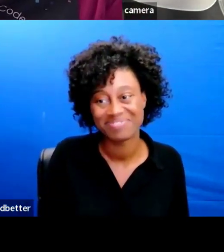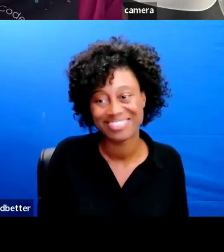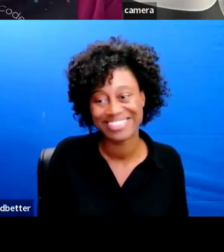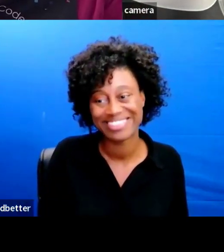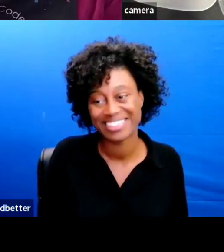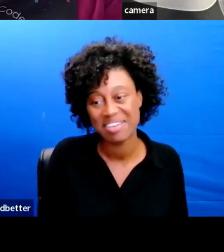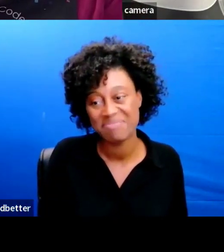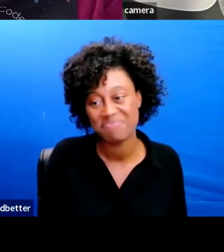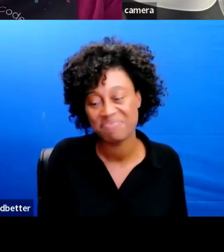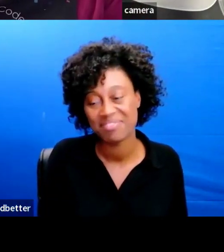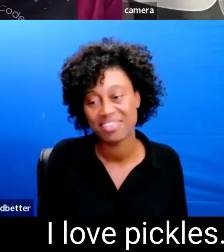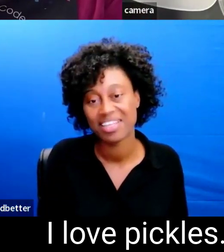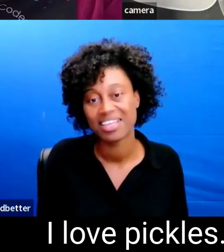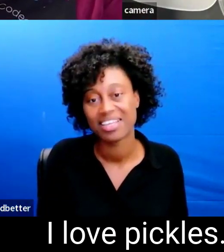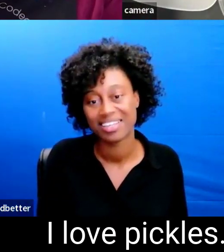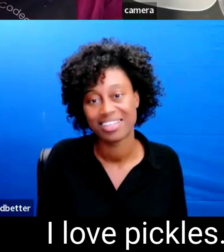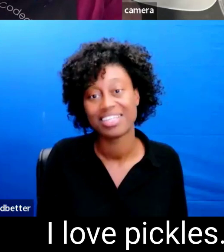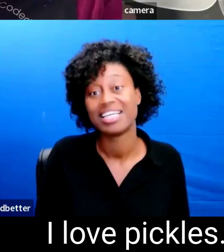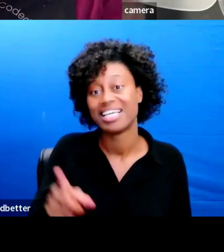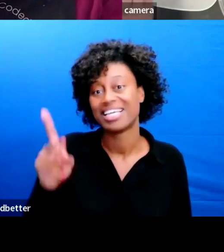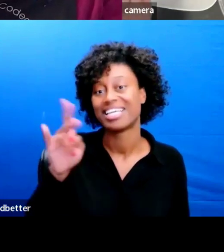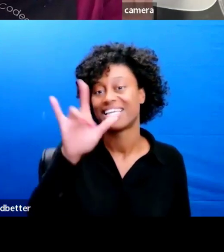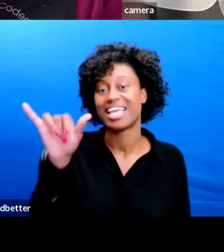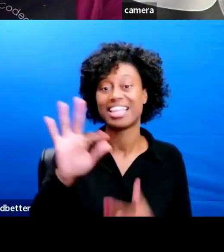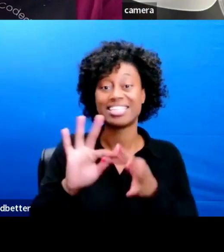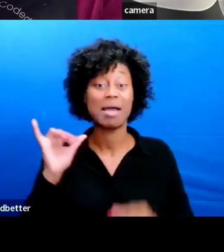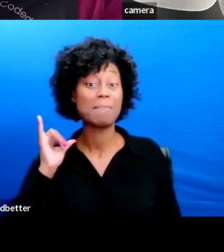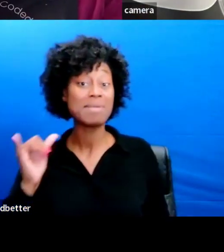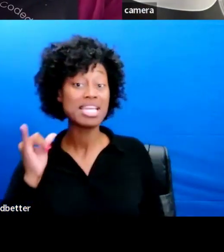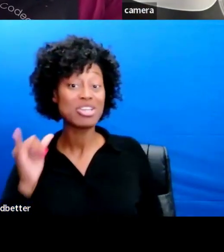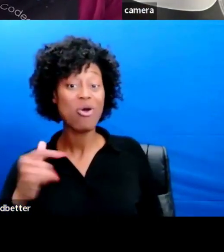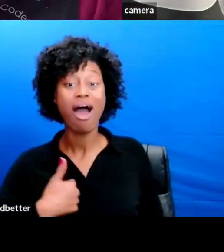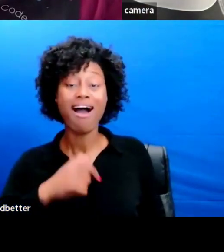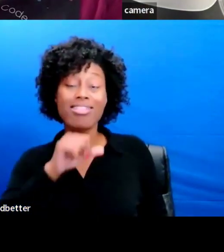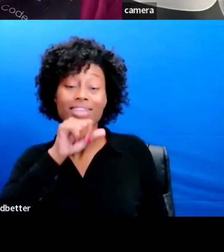Me too. I love pickles.